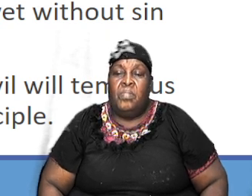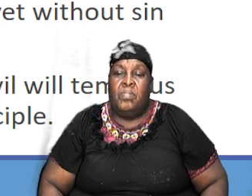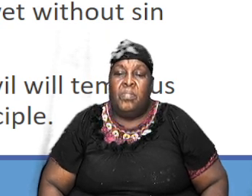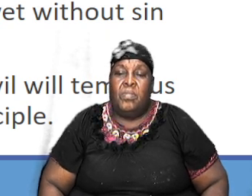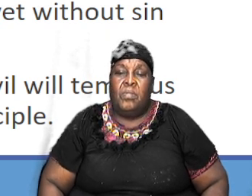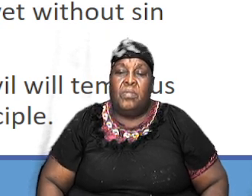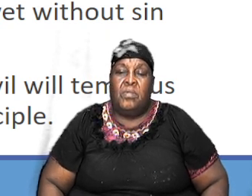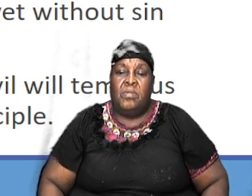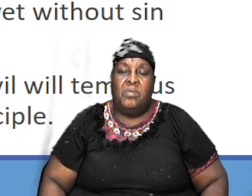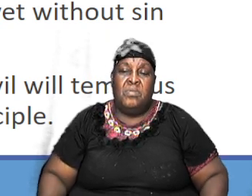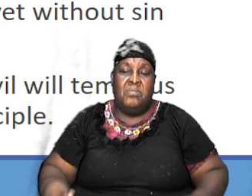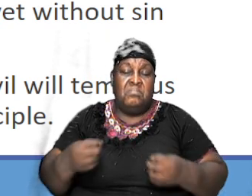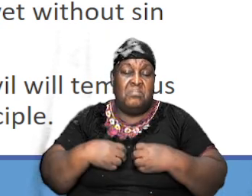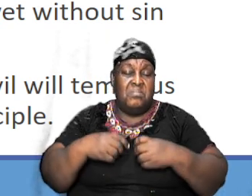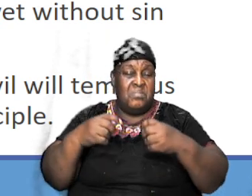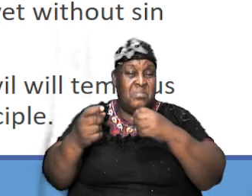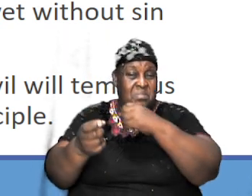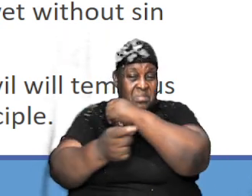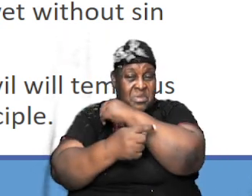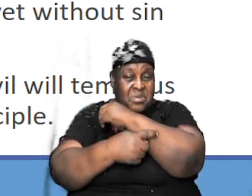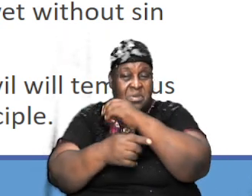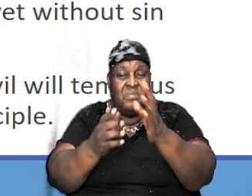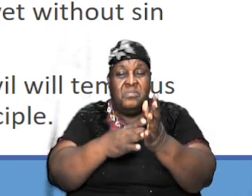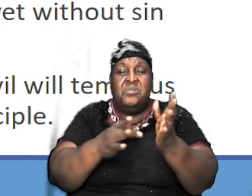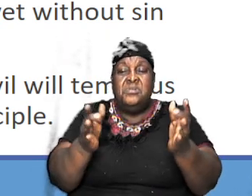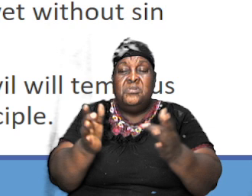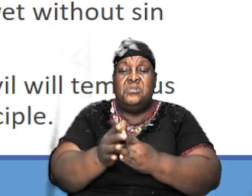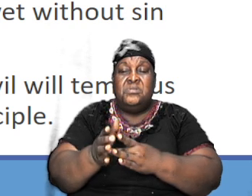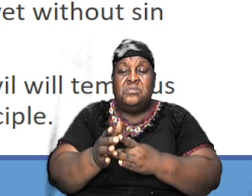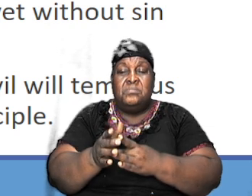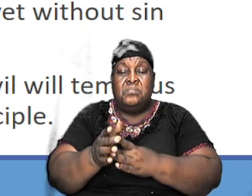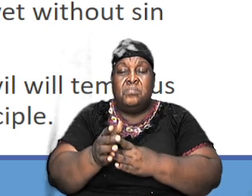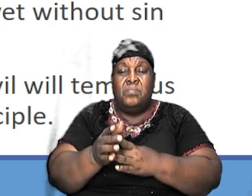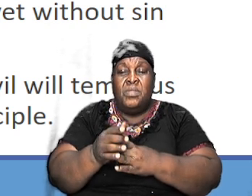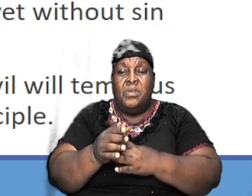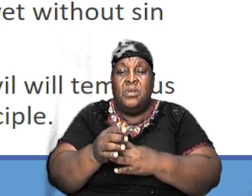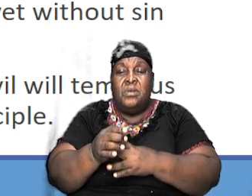Jesus. And let us look at this one.